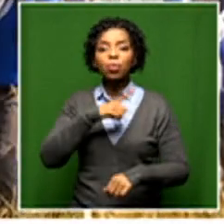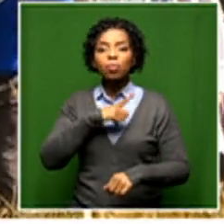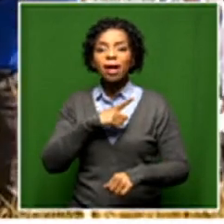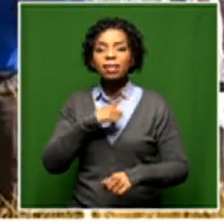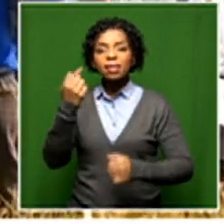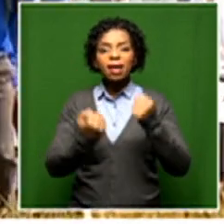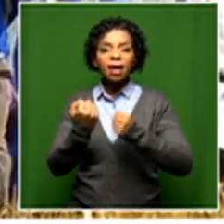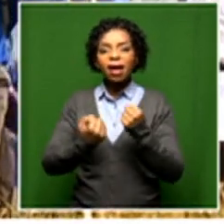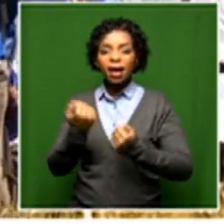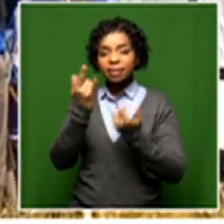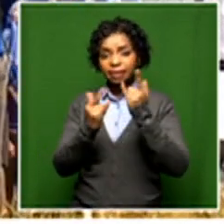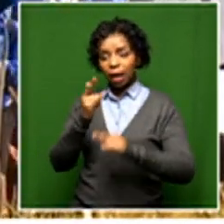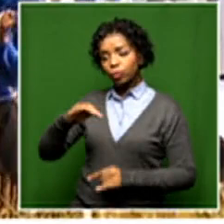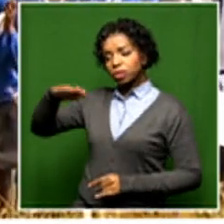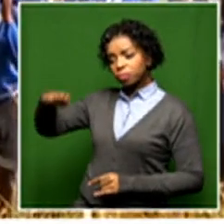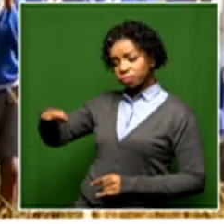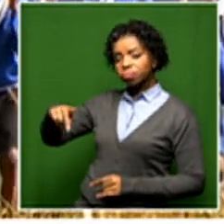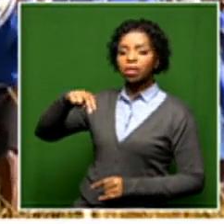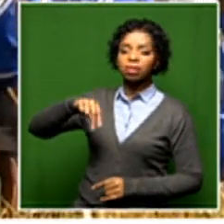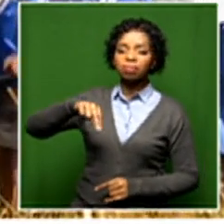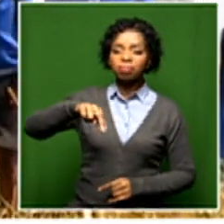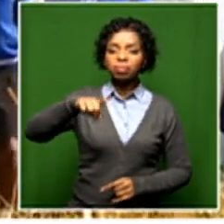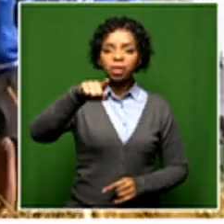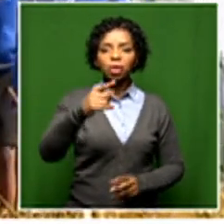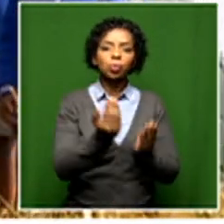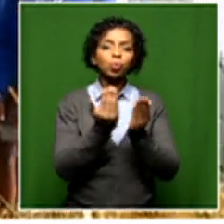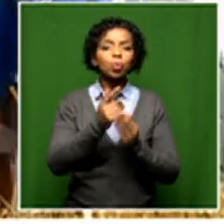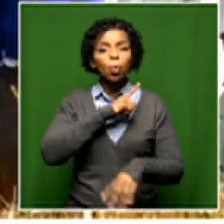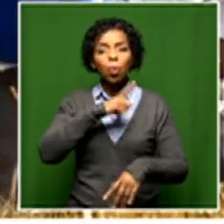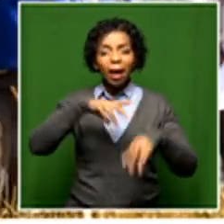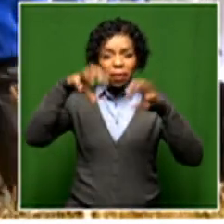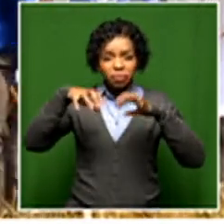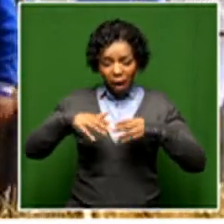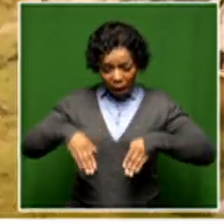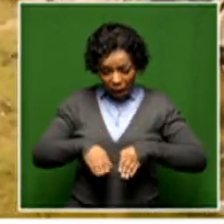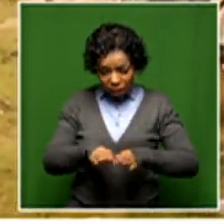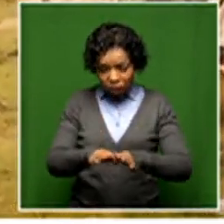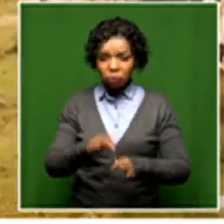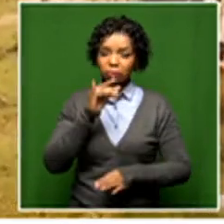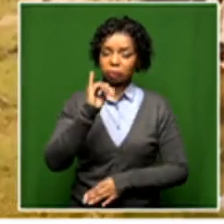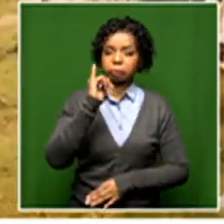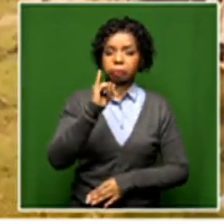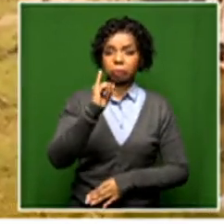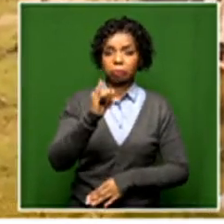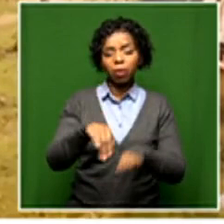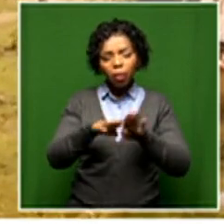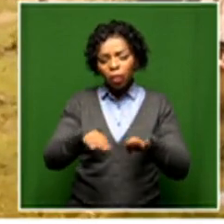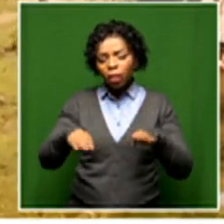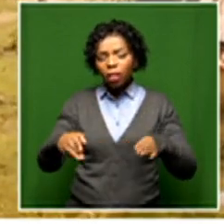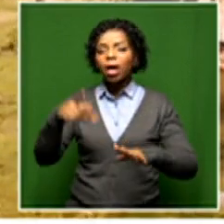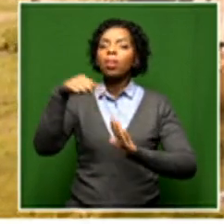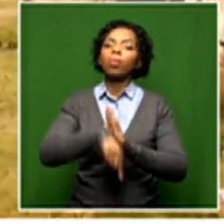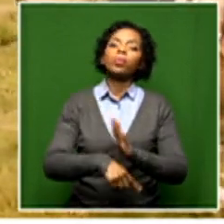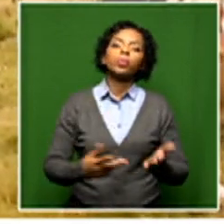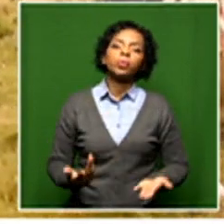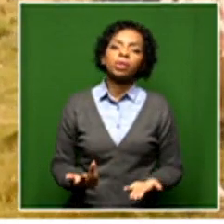because the road is not easy to travel when it has rained. Our children end up losing out on schooling time.